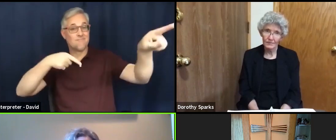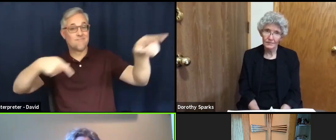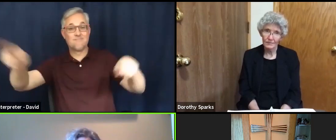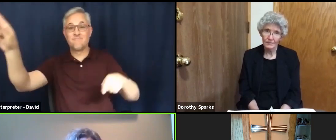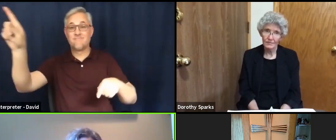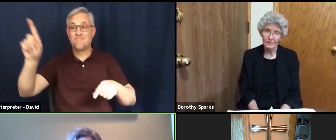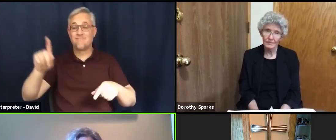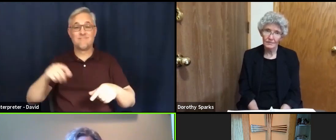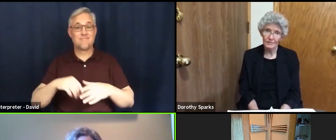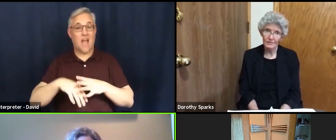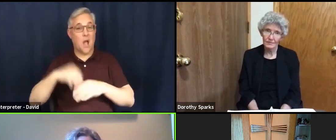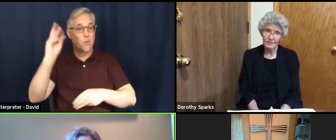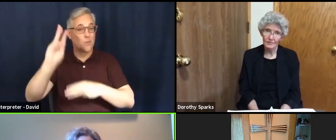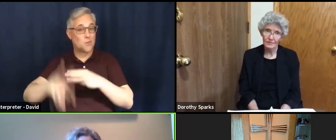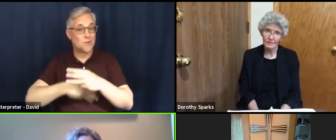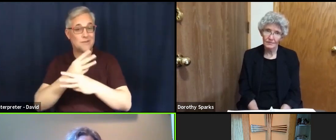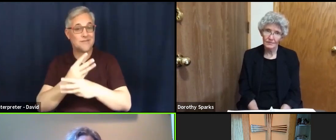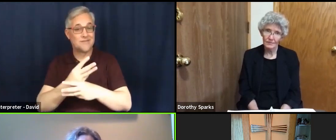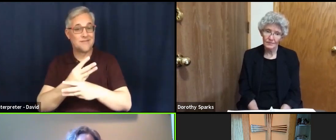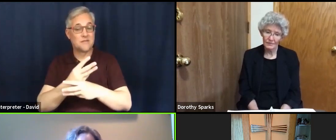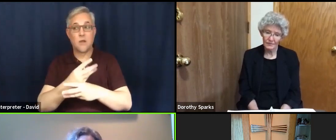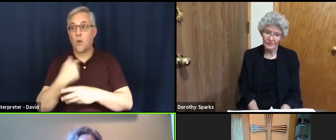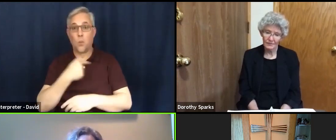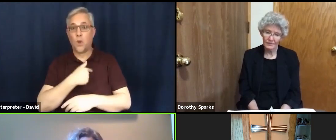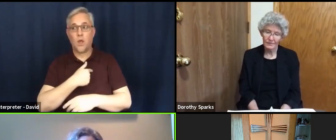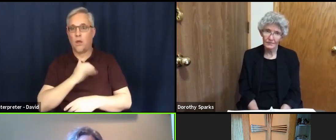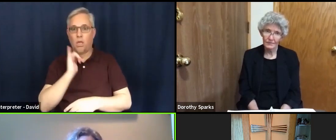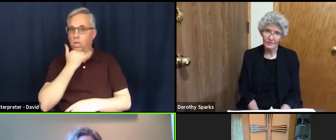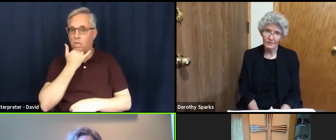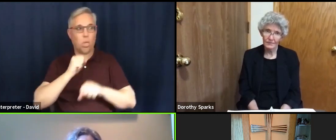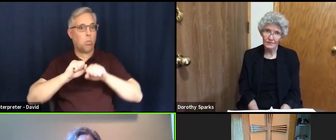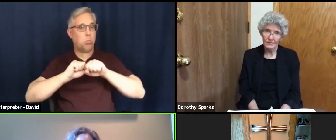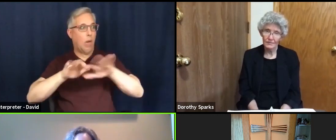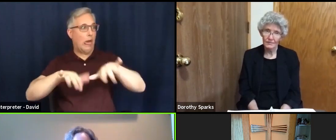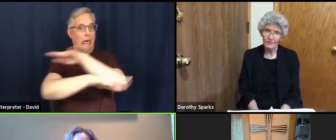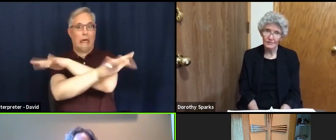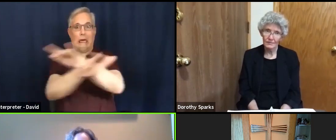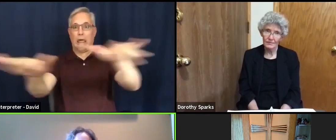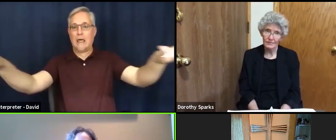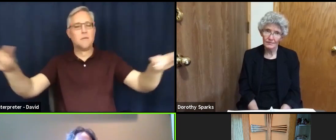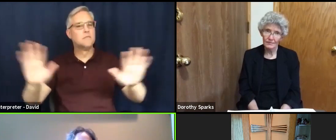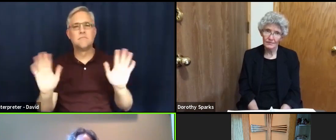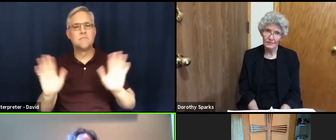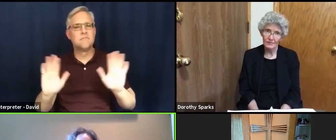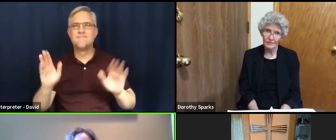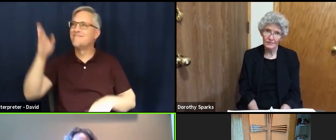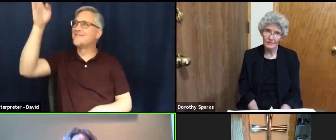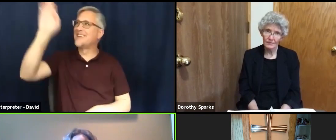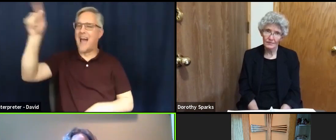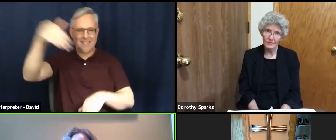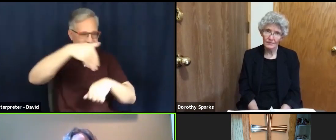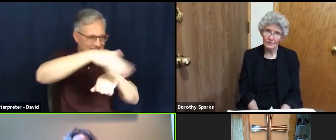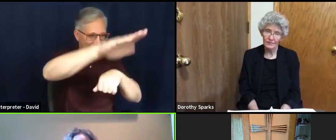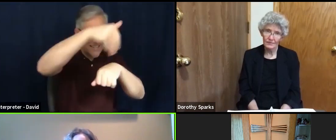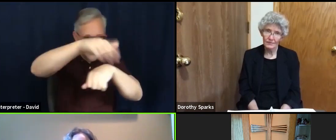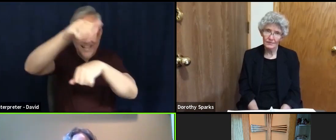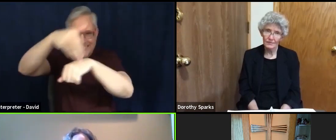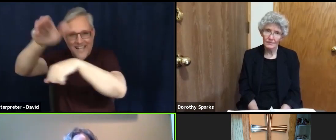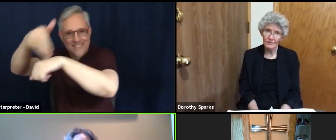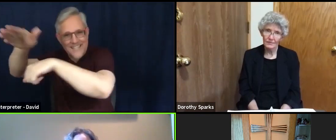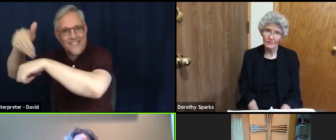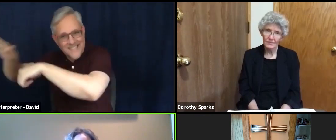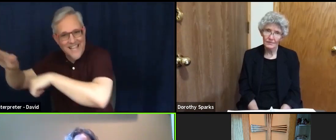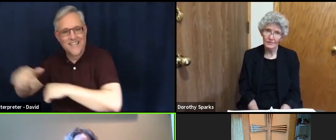It's not an accident where we go. God sends us out to be the hands and the feet and the voice